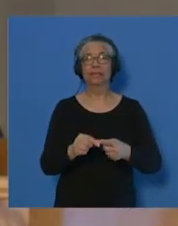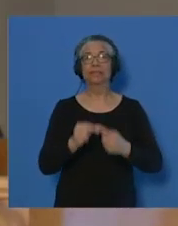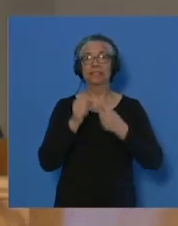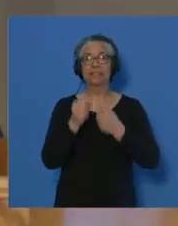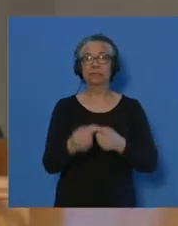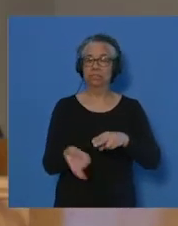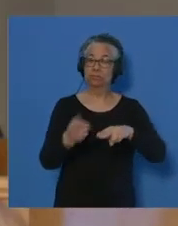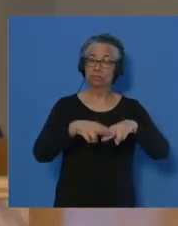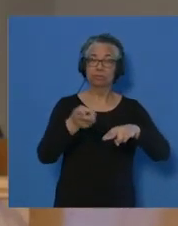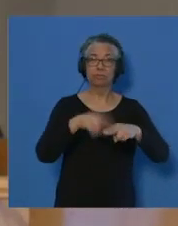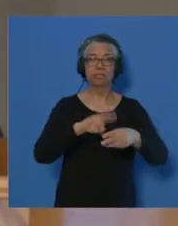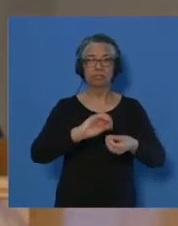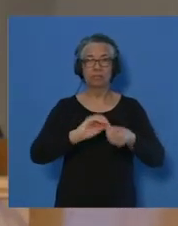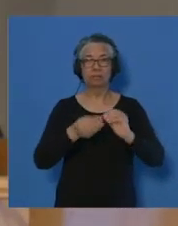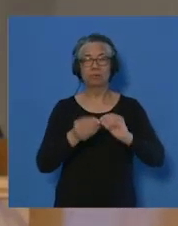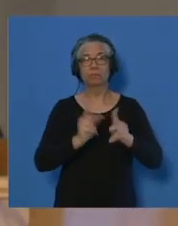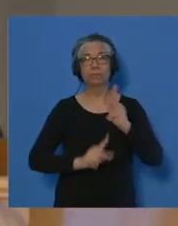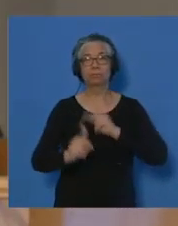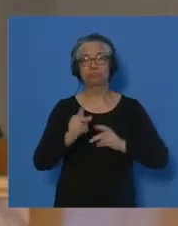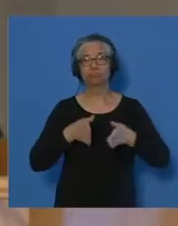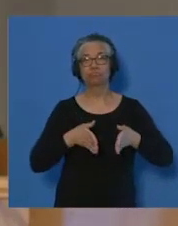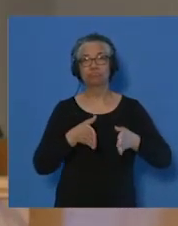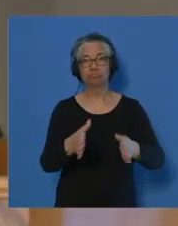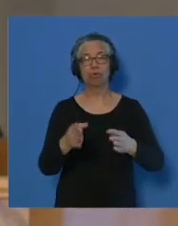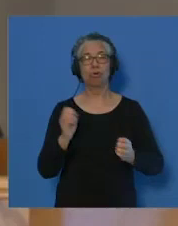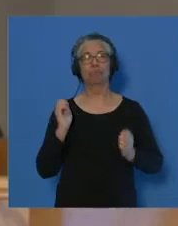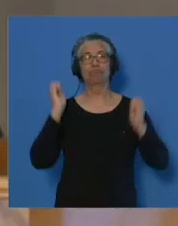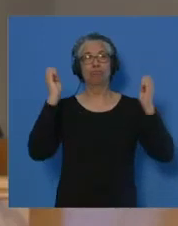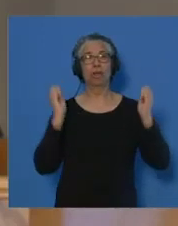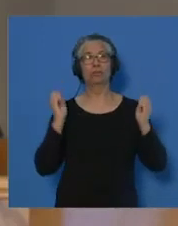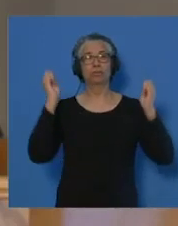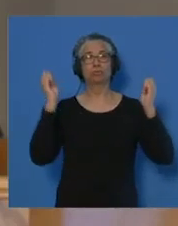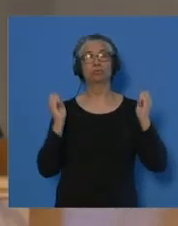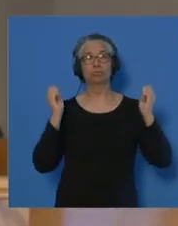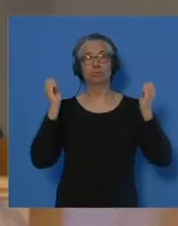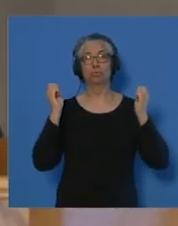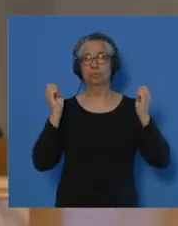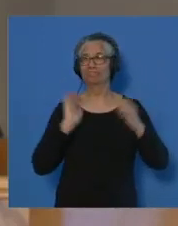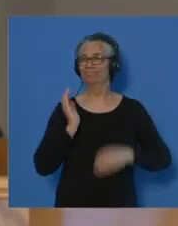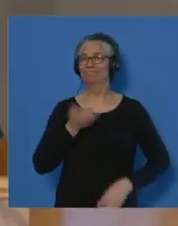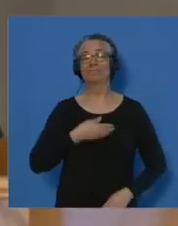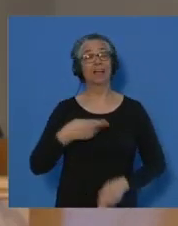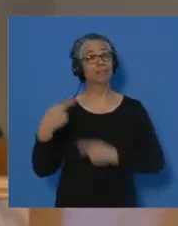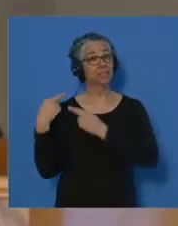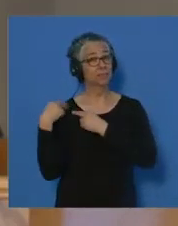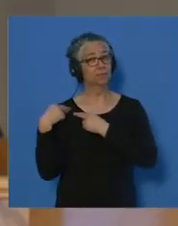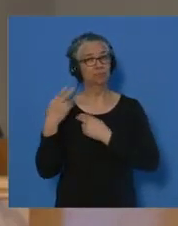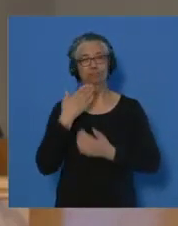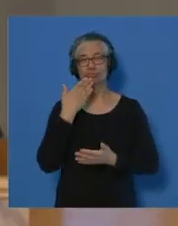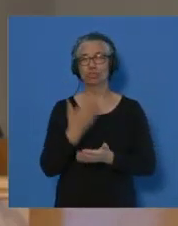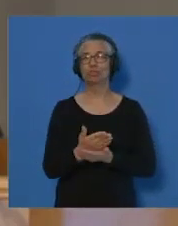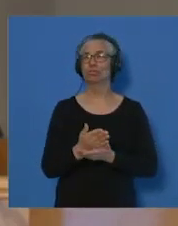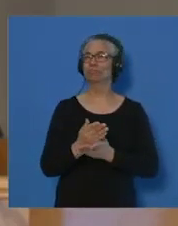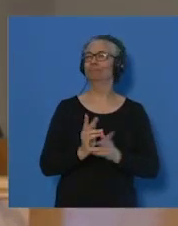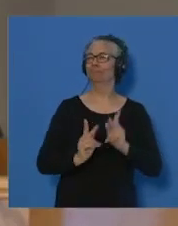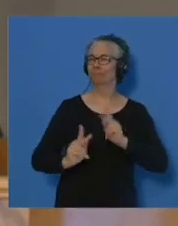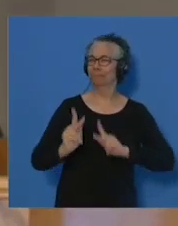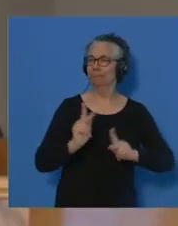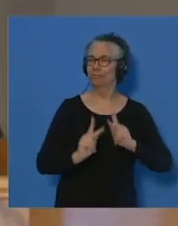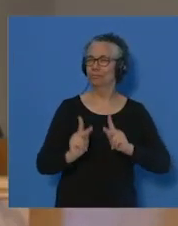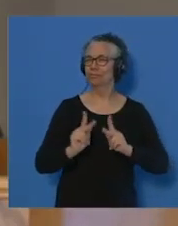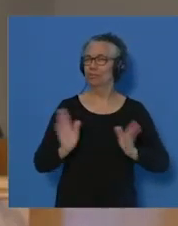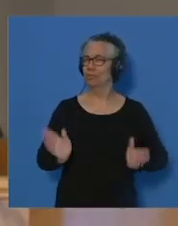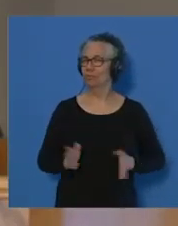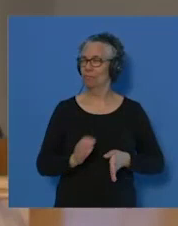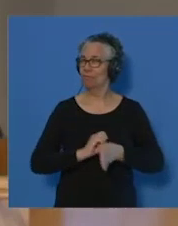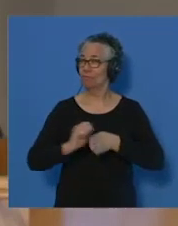of individuals that we've seen on the roads doing exercise. It is our responsibility as good citizens of our country to practice and